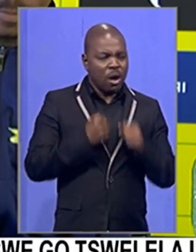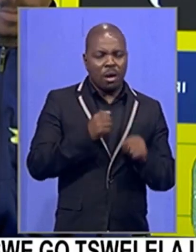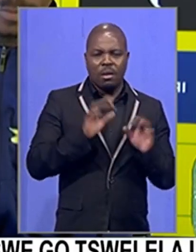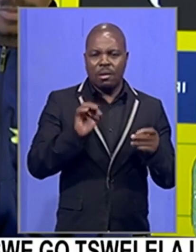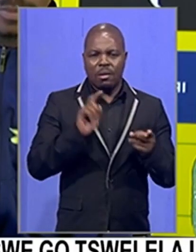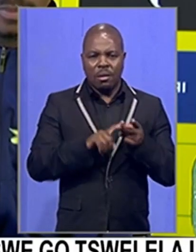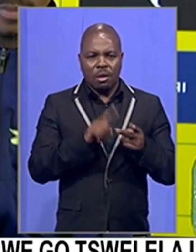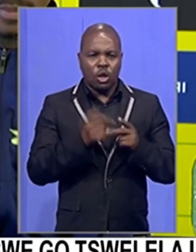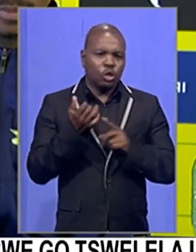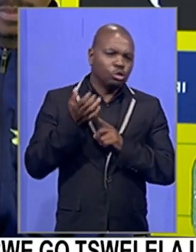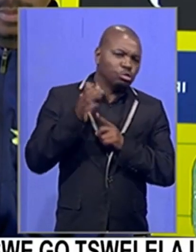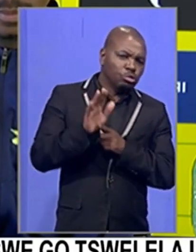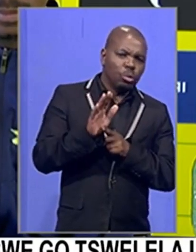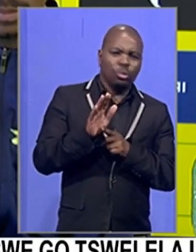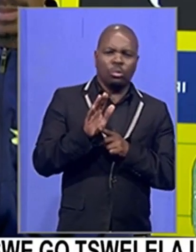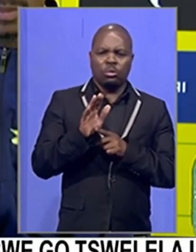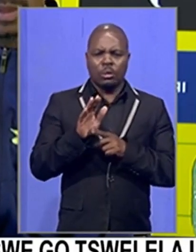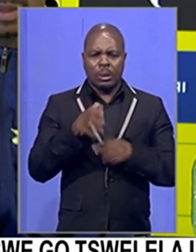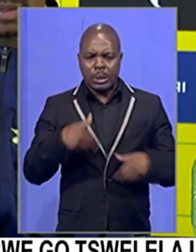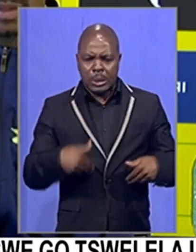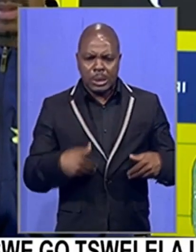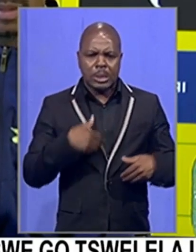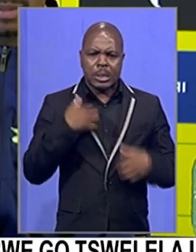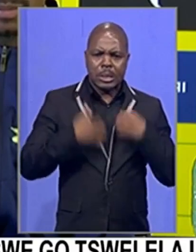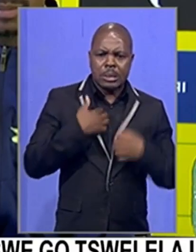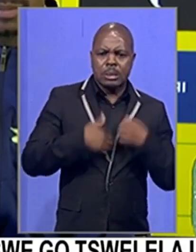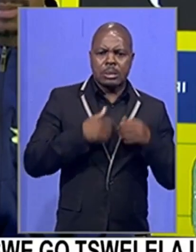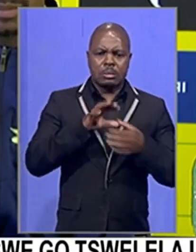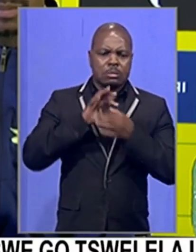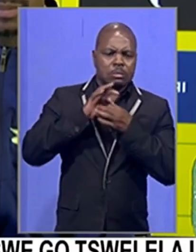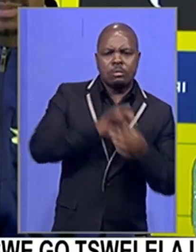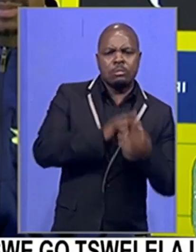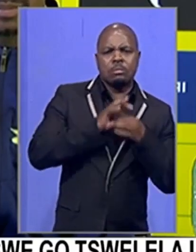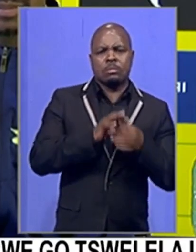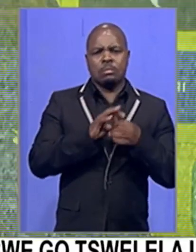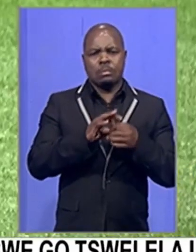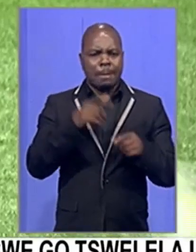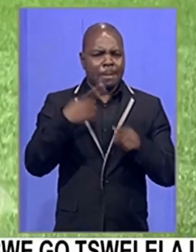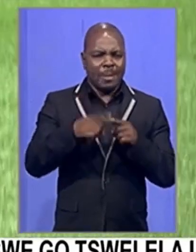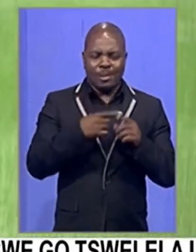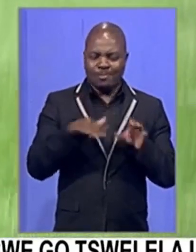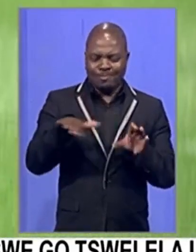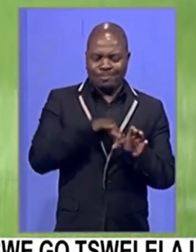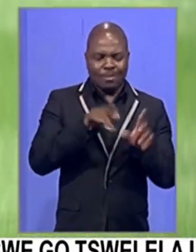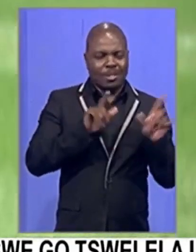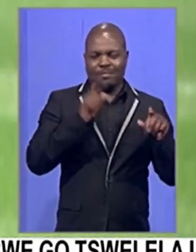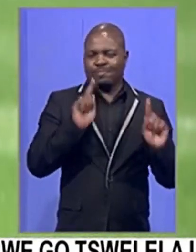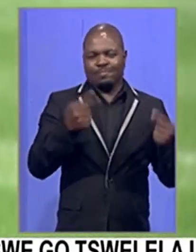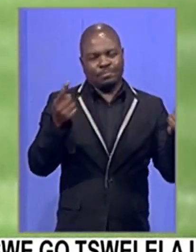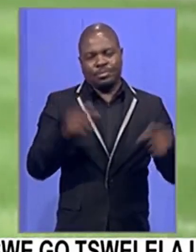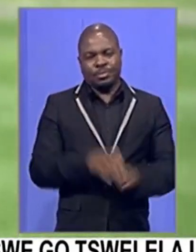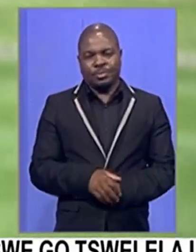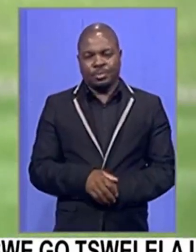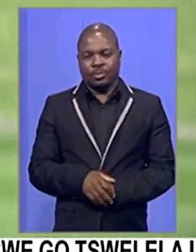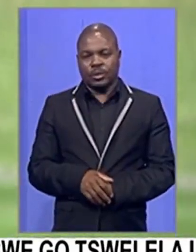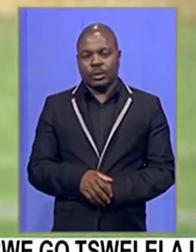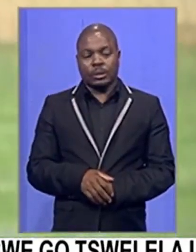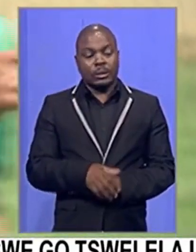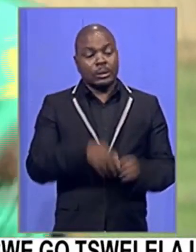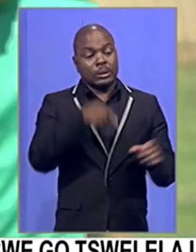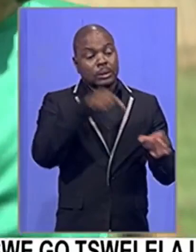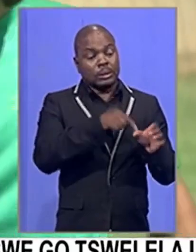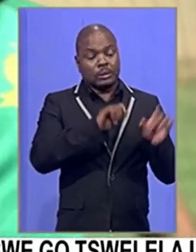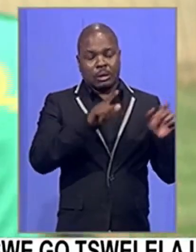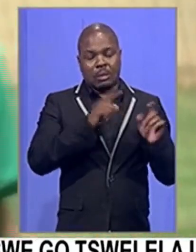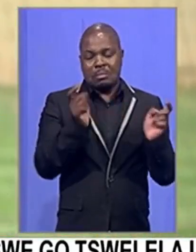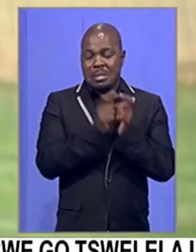don't show hunger and commitment and intensity in your play. Sundowns e lebanwe ke dipapadi tše